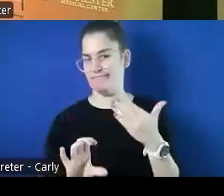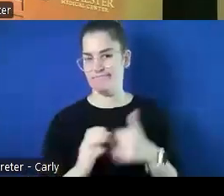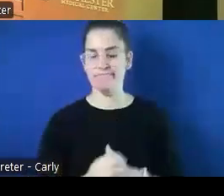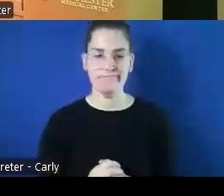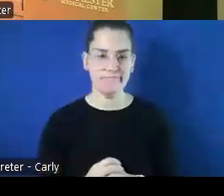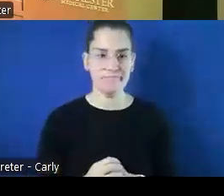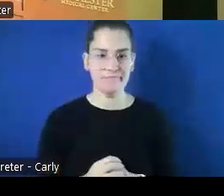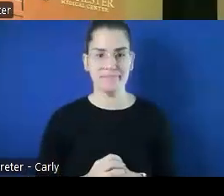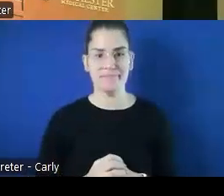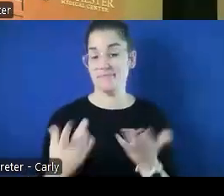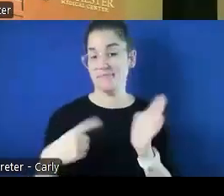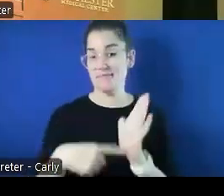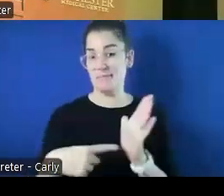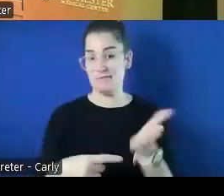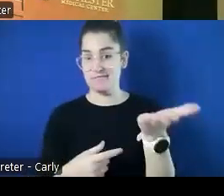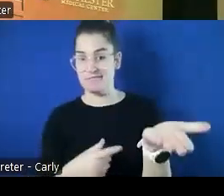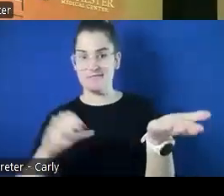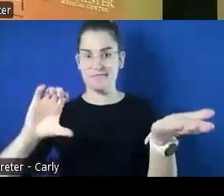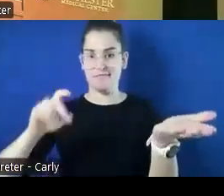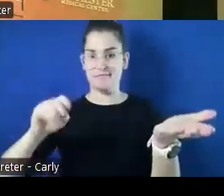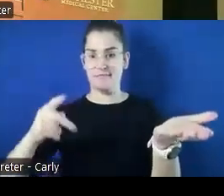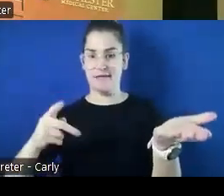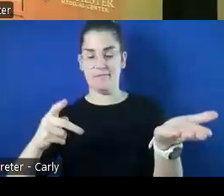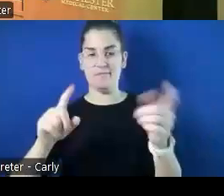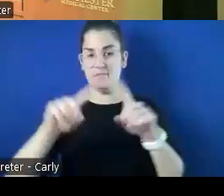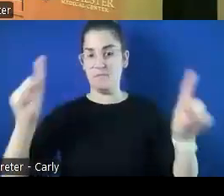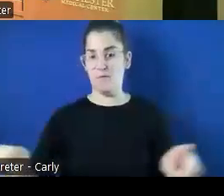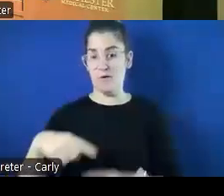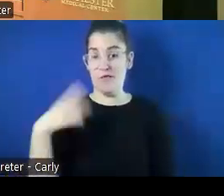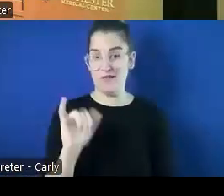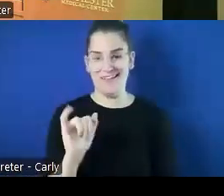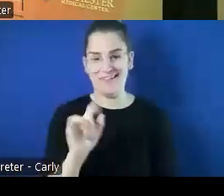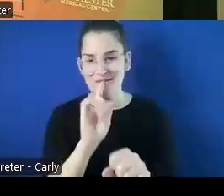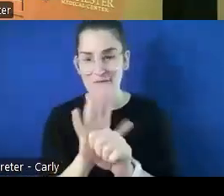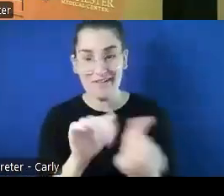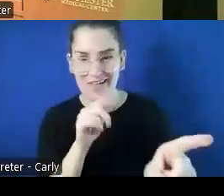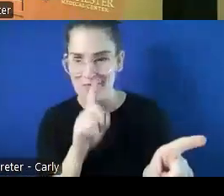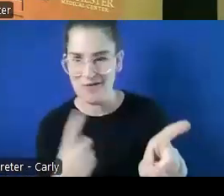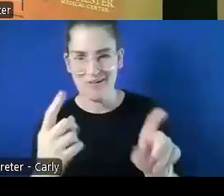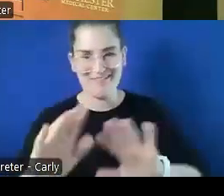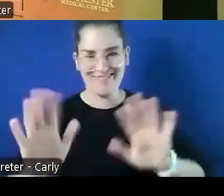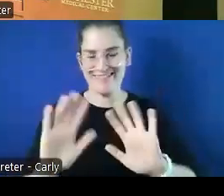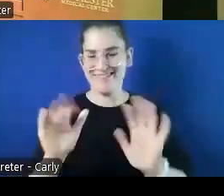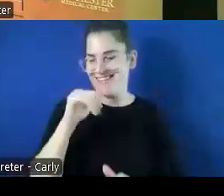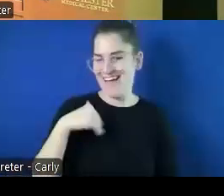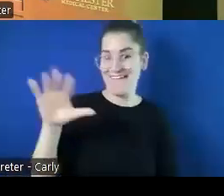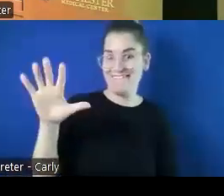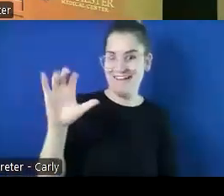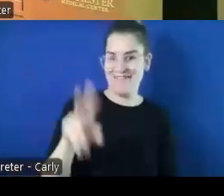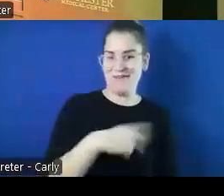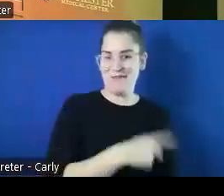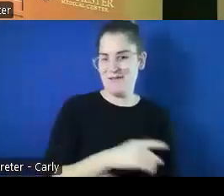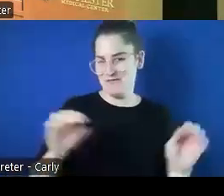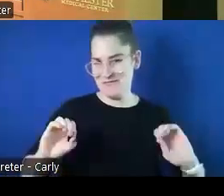is an example of what the CPEP board may look like. And I swear this is not the real board. We don't actually have 500 patients waiting to be